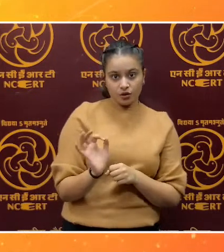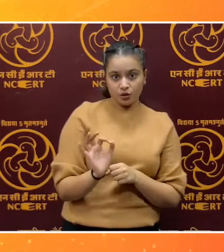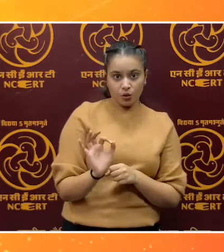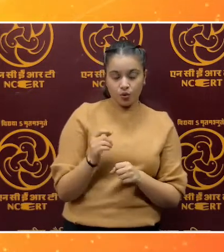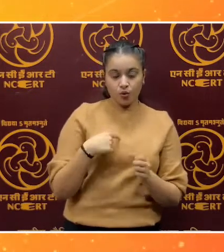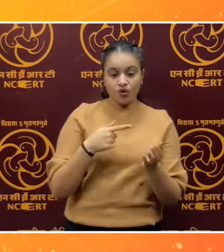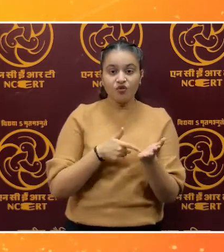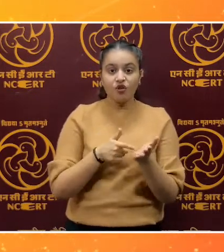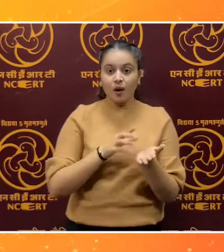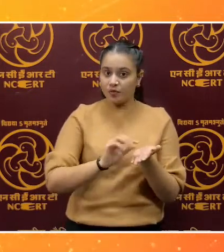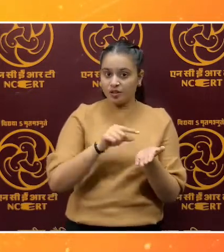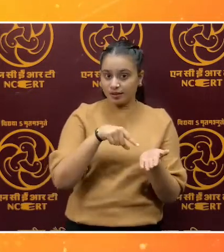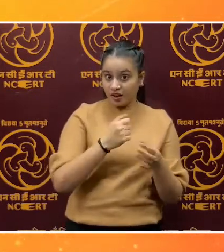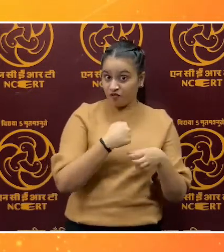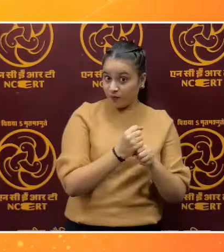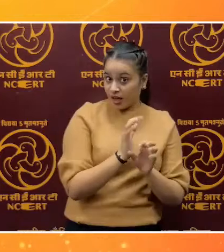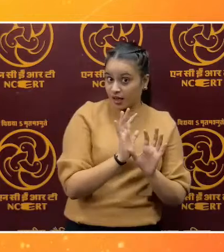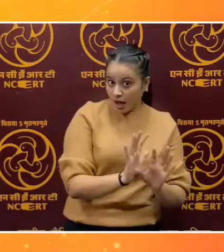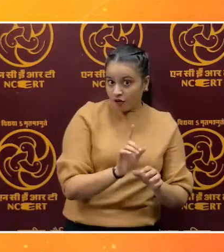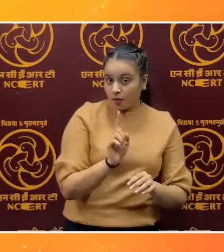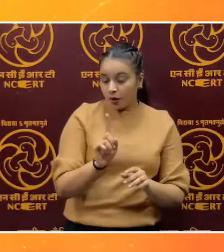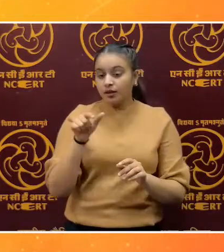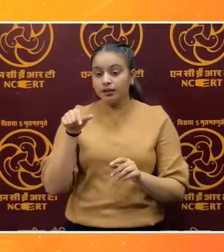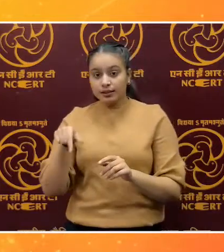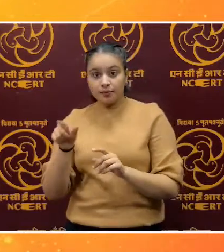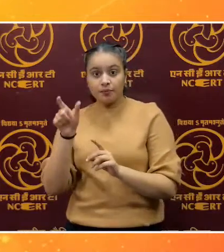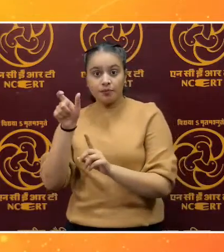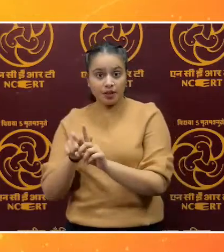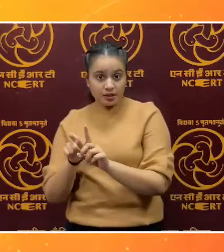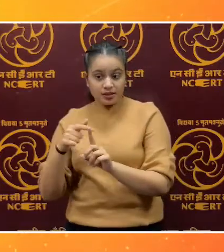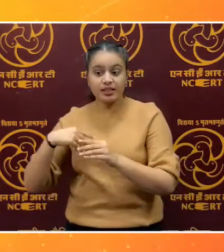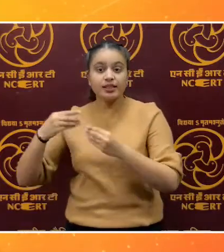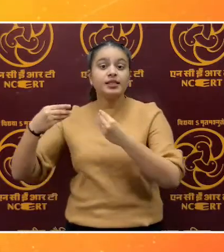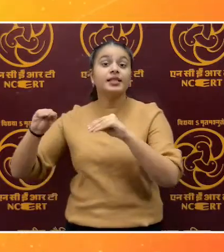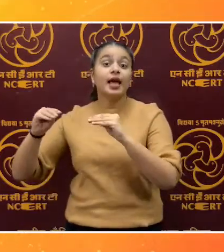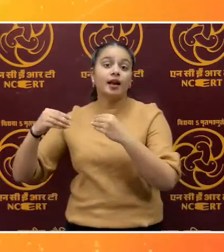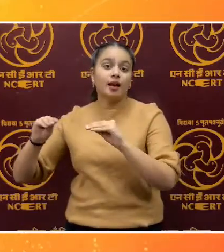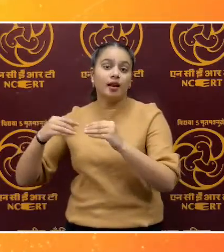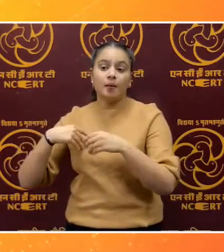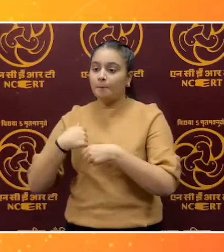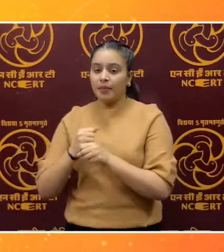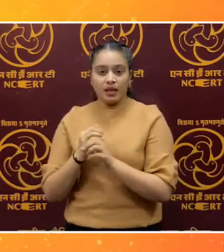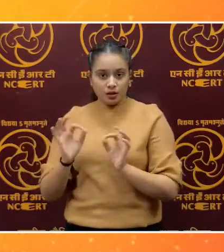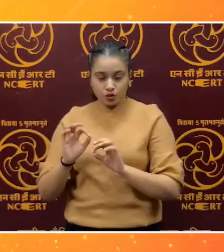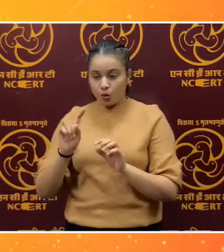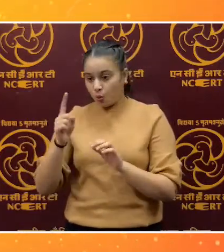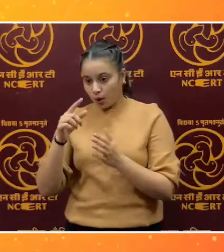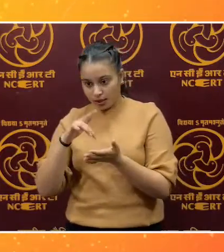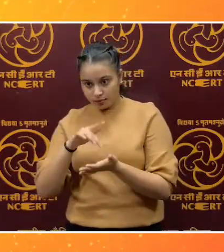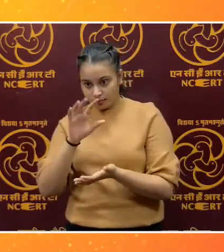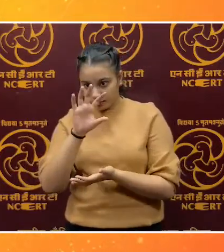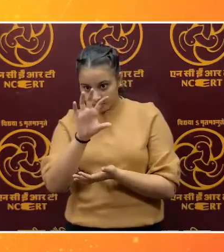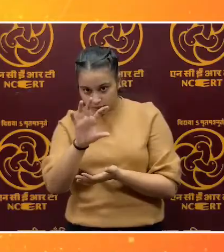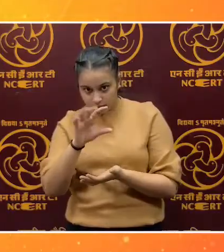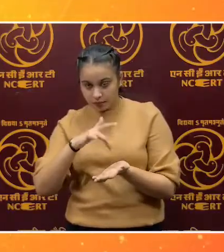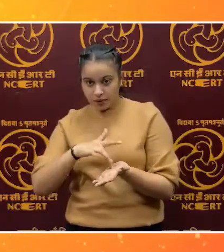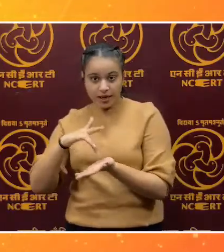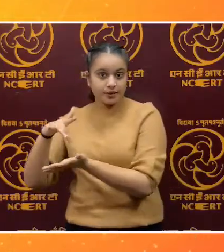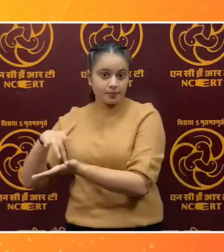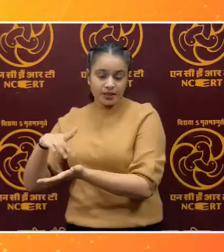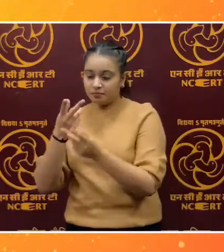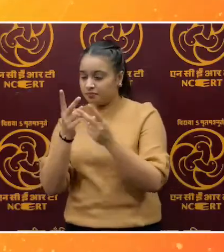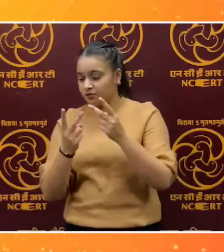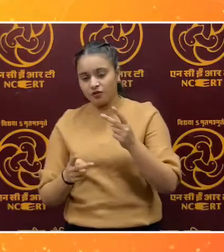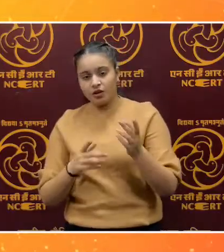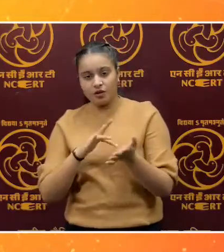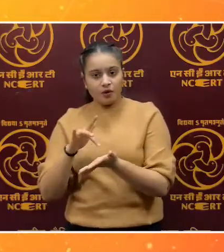farmer produces it. He produces the grains. But the merchant is a person who goes from one country to the other, or from one place